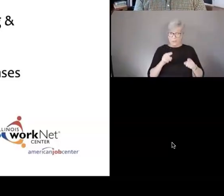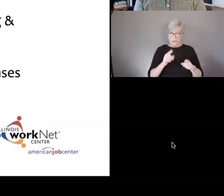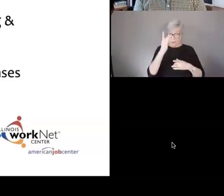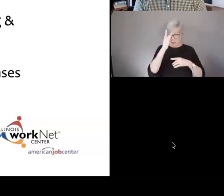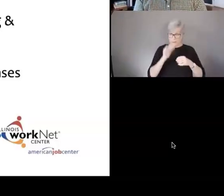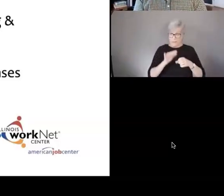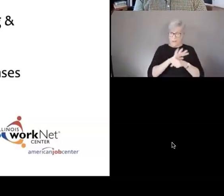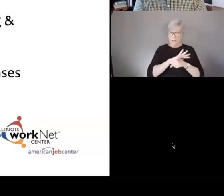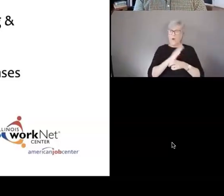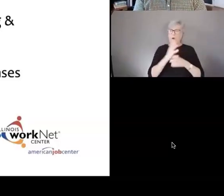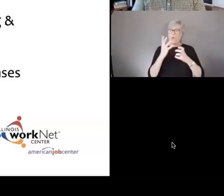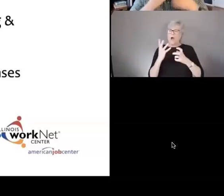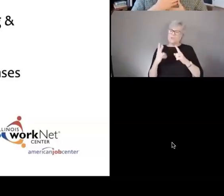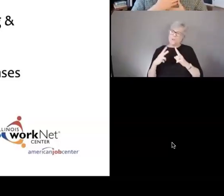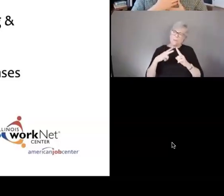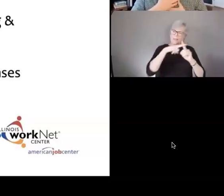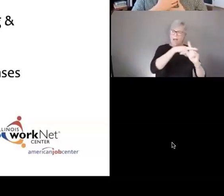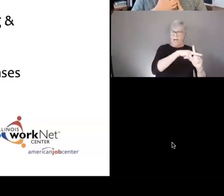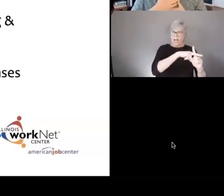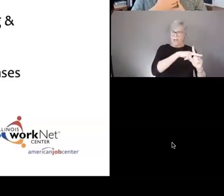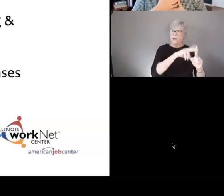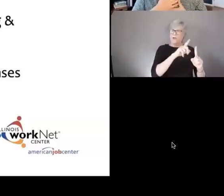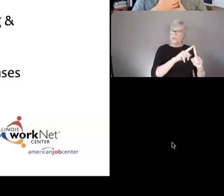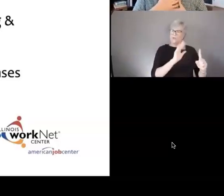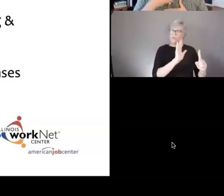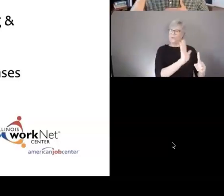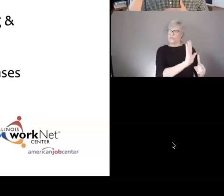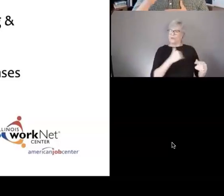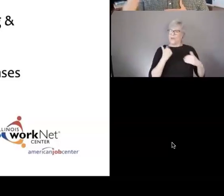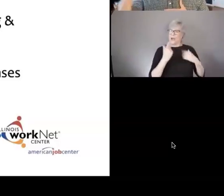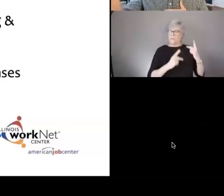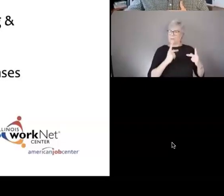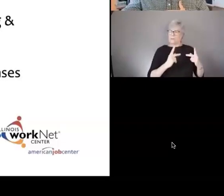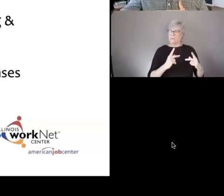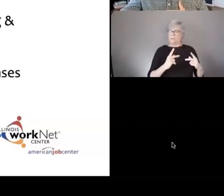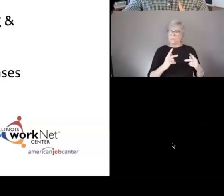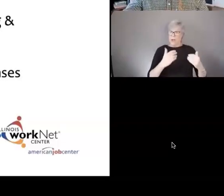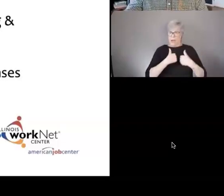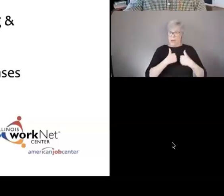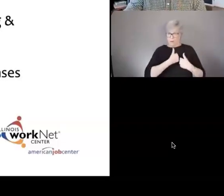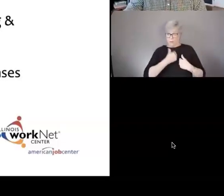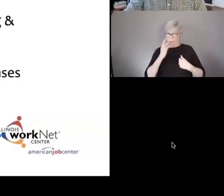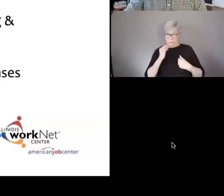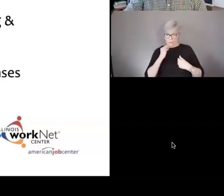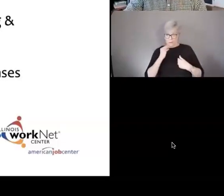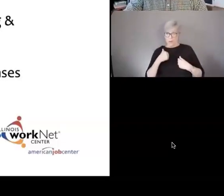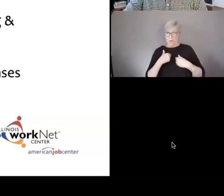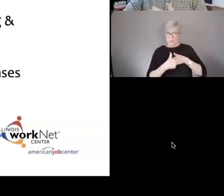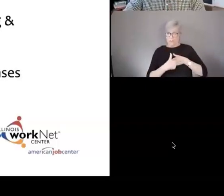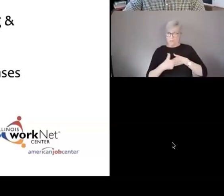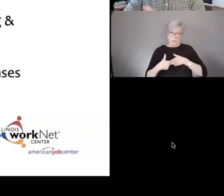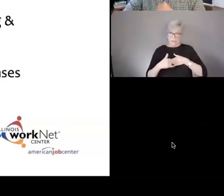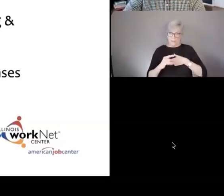to the young people that we support, right? So we have our own experience, we can name that. We have to understand that those young folks are